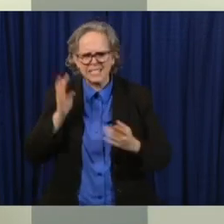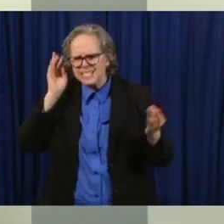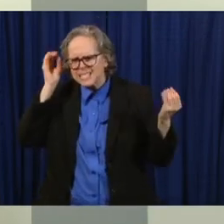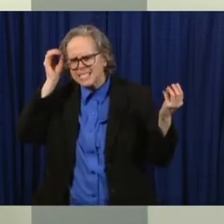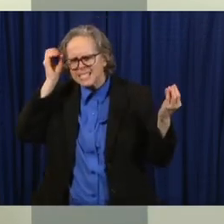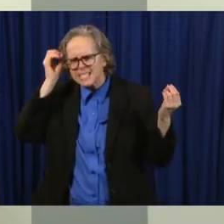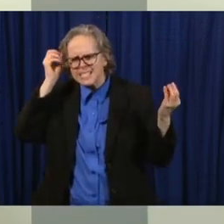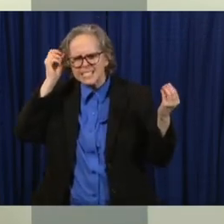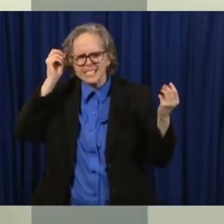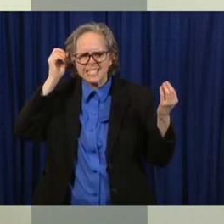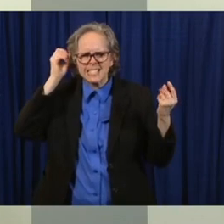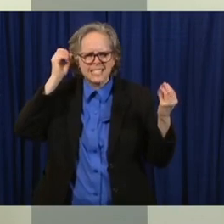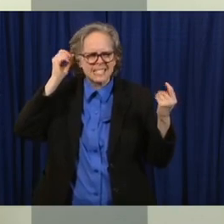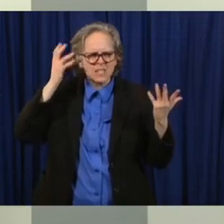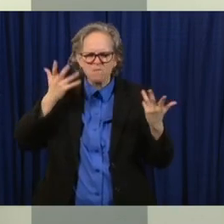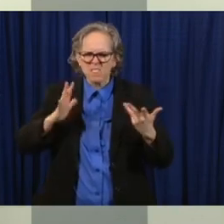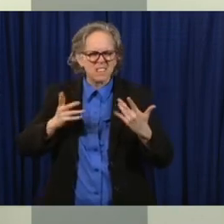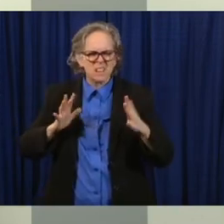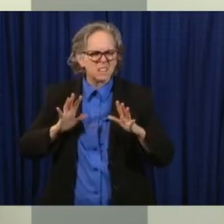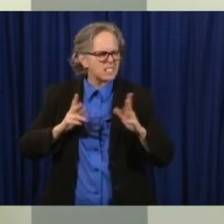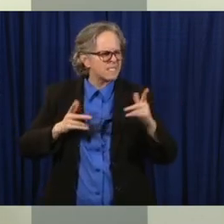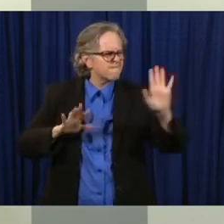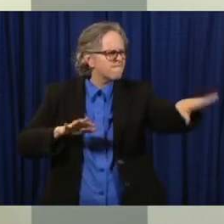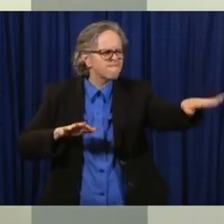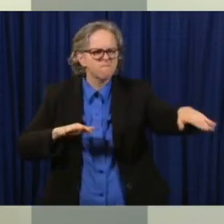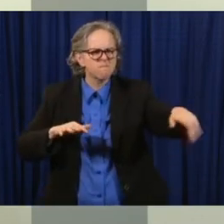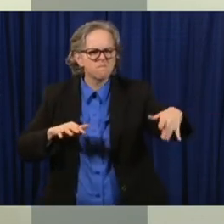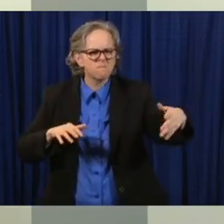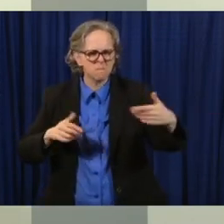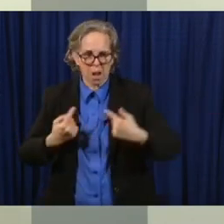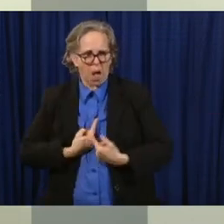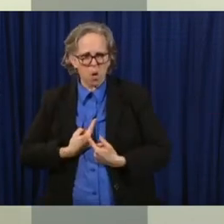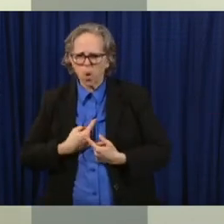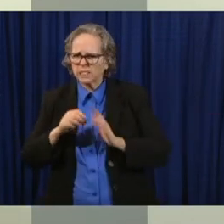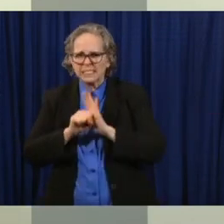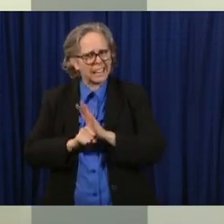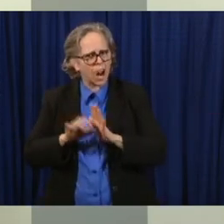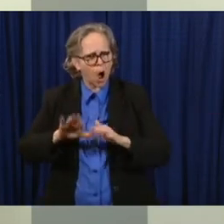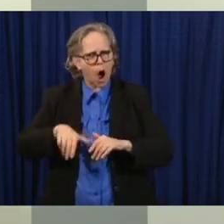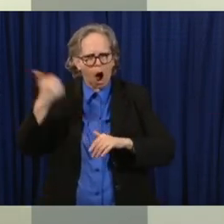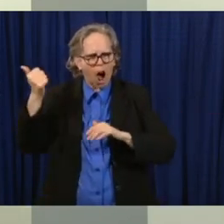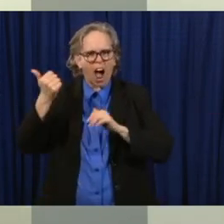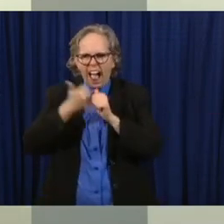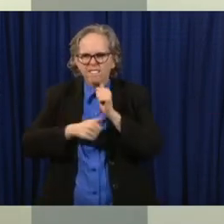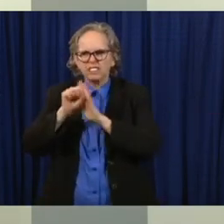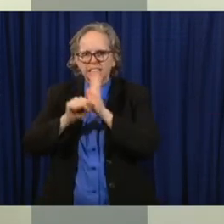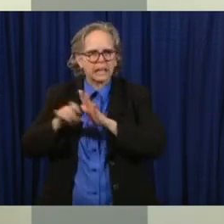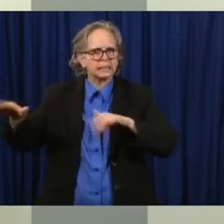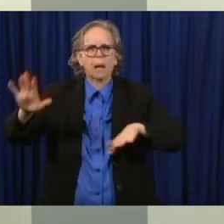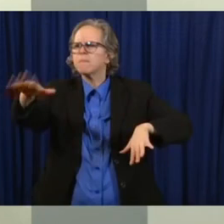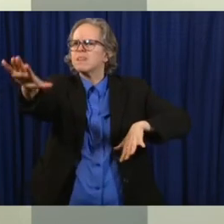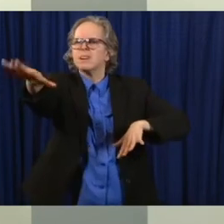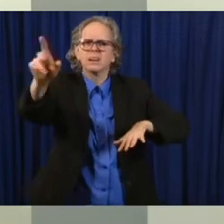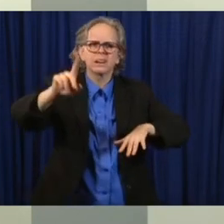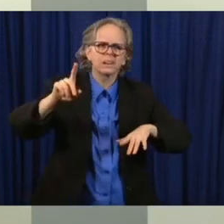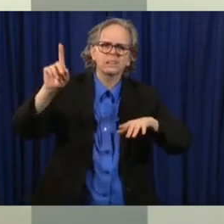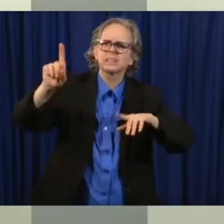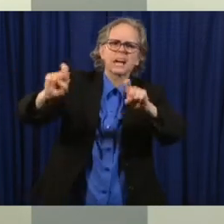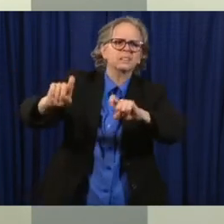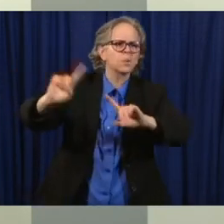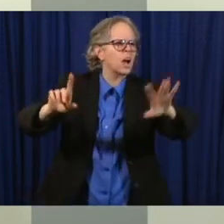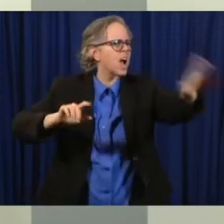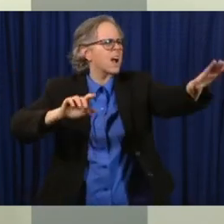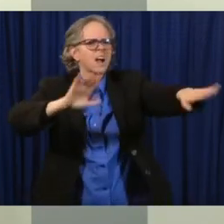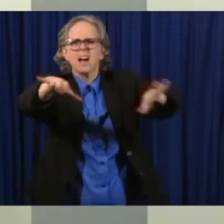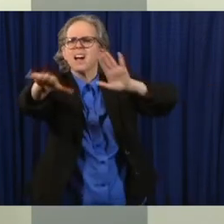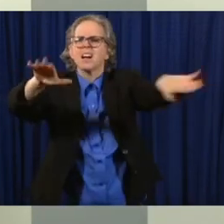pushed everywhere. We're not the only ones that have these questions. Every state health officer in every state surrounding Ohio last night in a